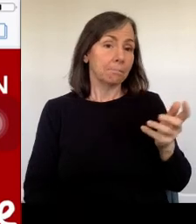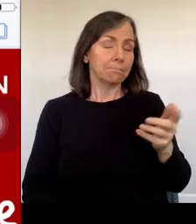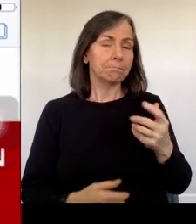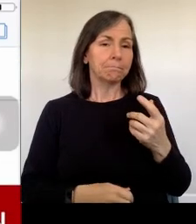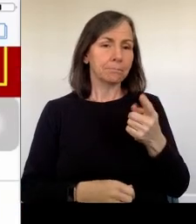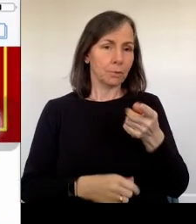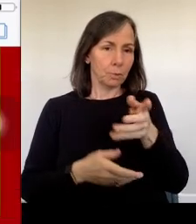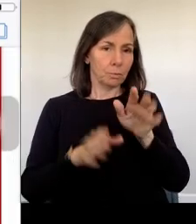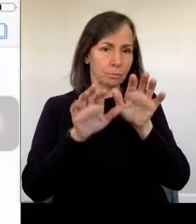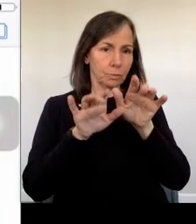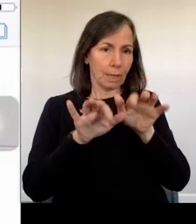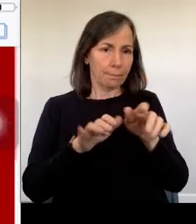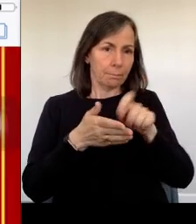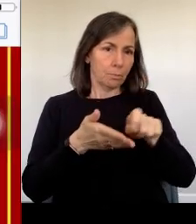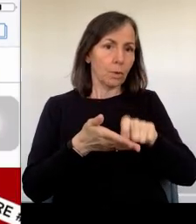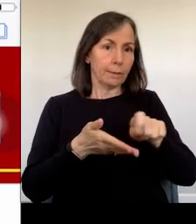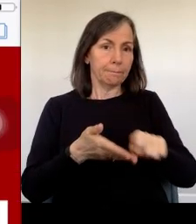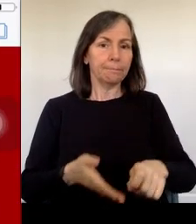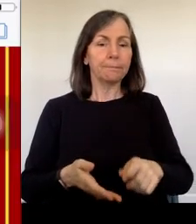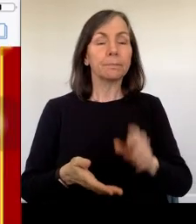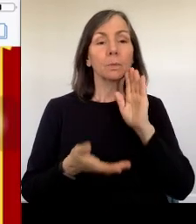so you're going to be comparing